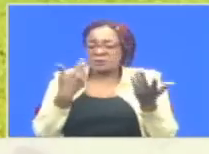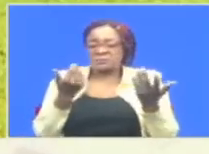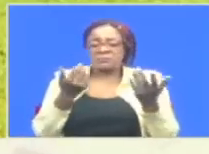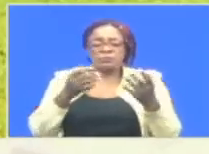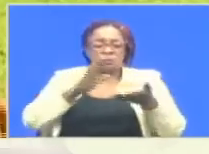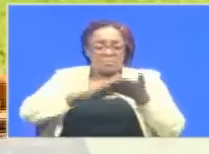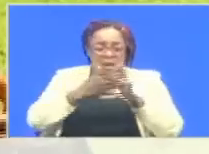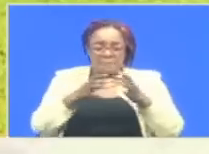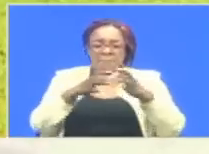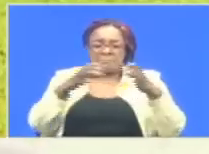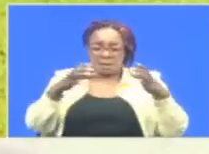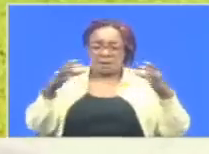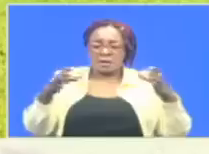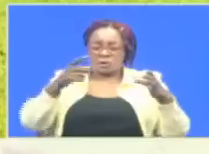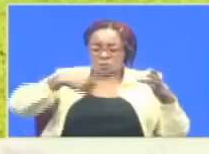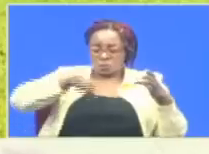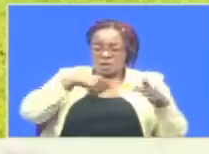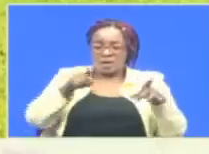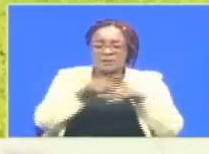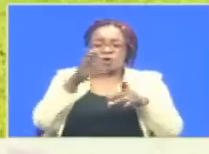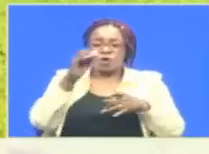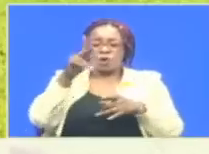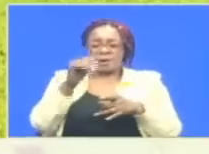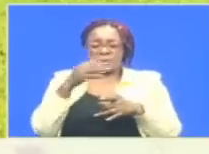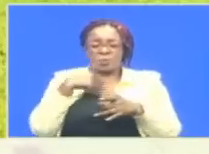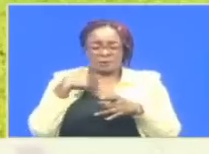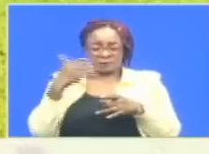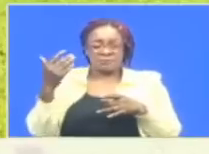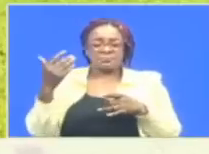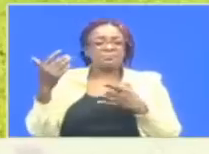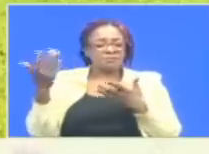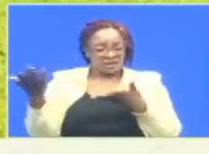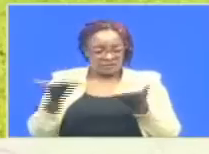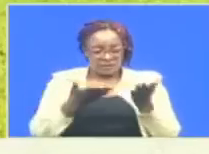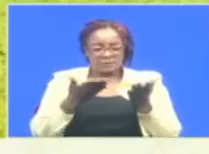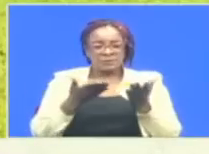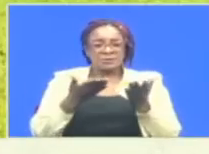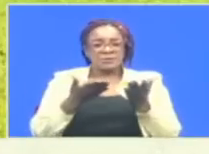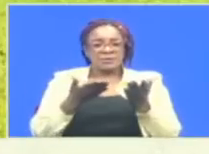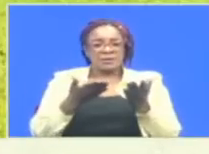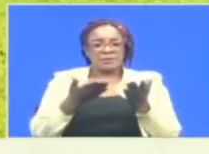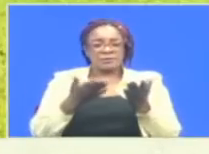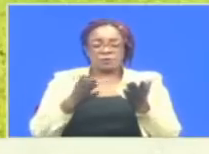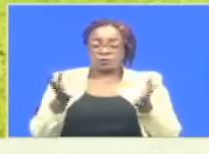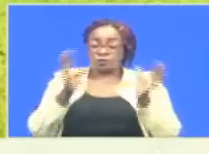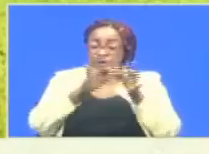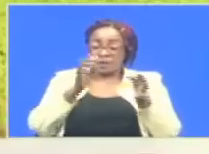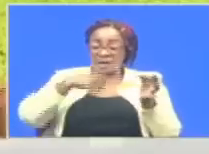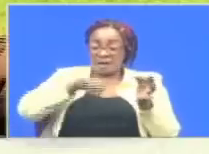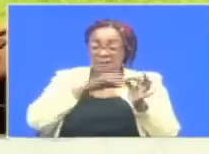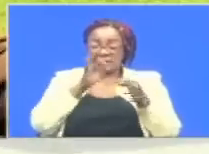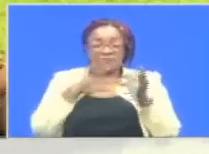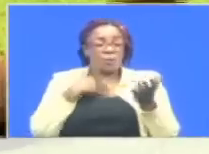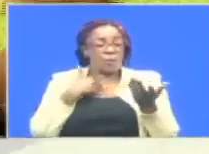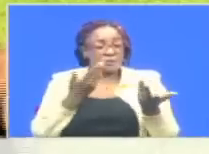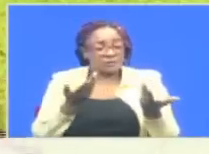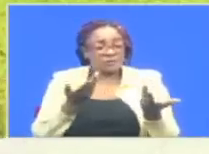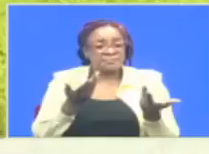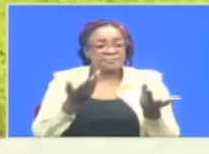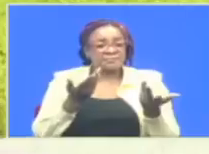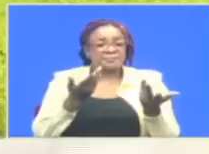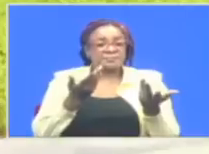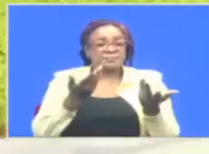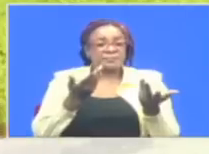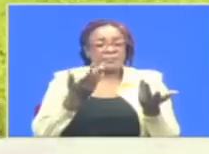and we as OKA, we want to grow bigger by inviting Azimio to join us if they find it necessary, by inviting